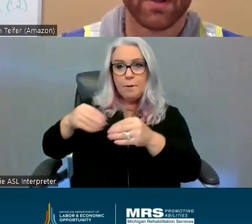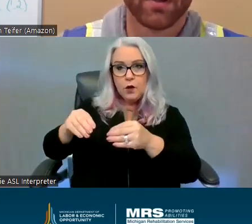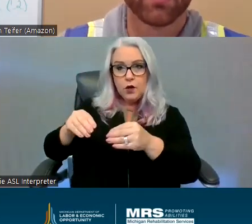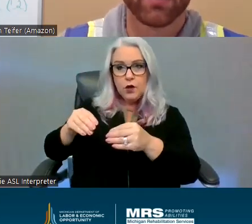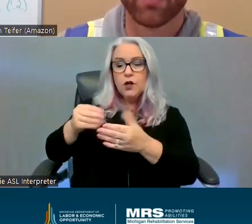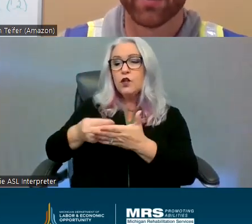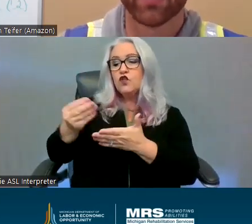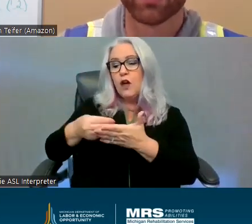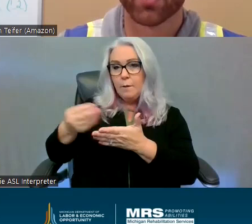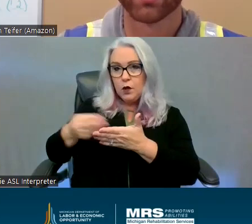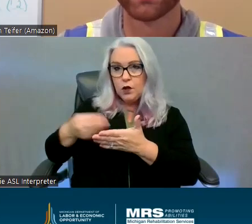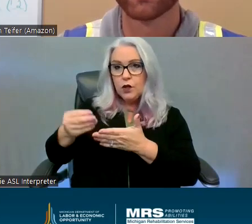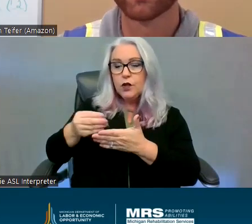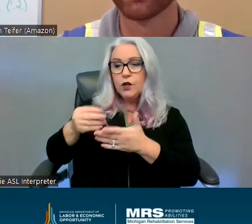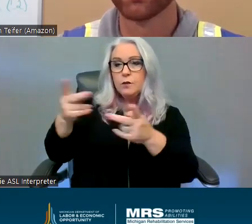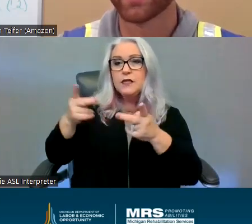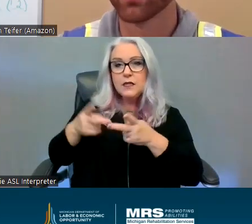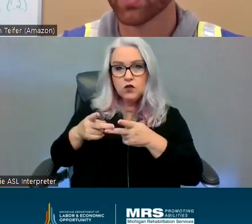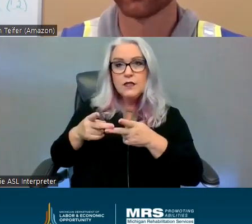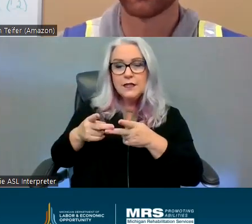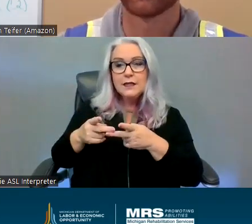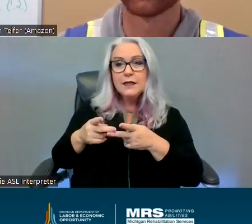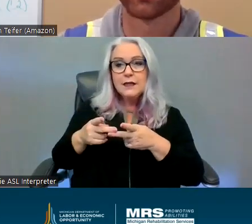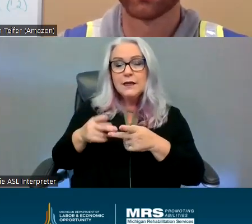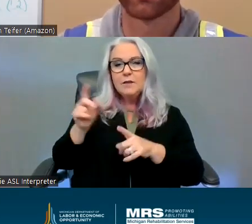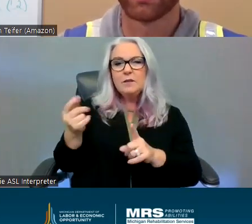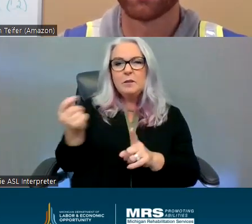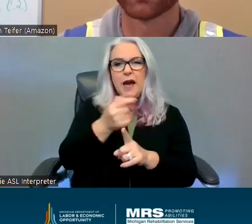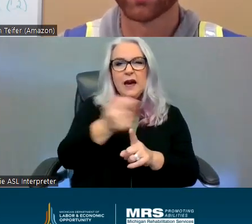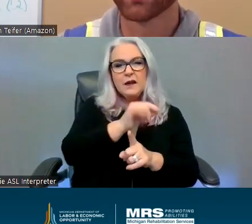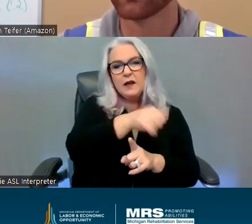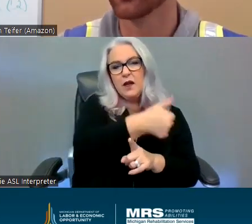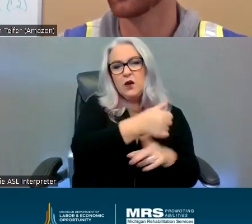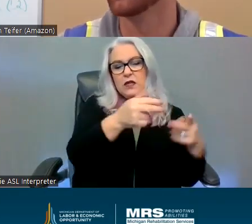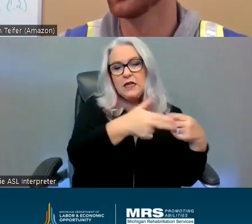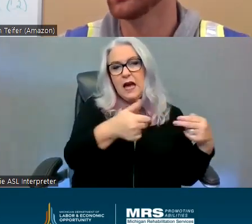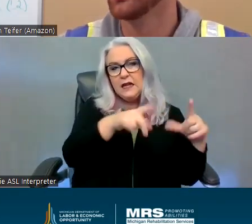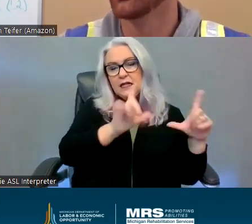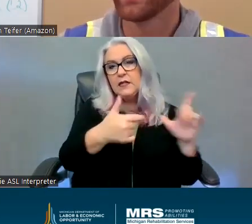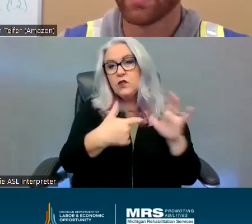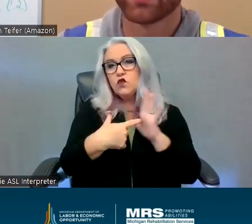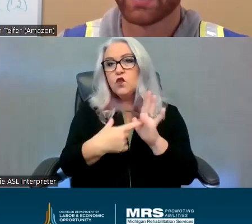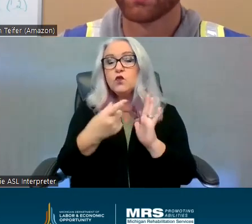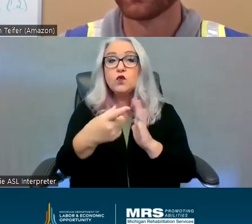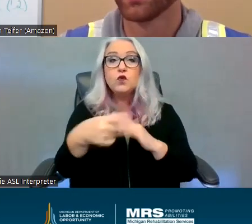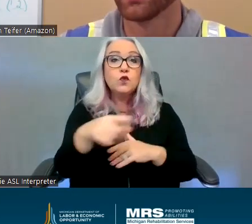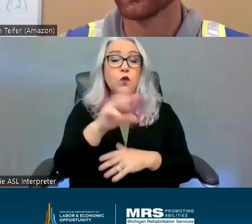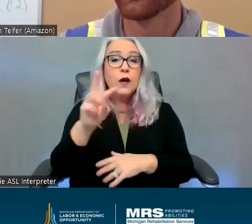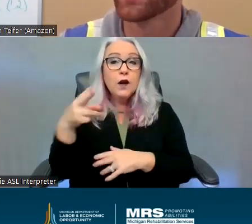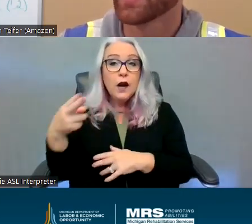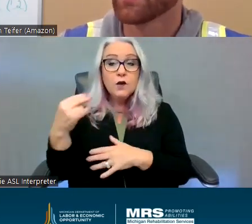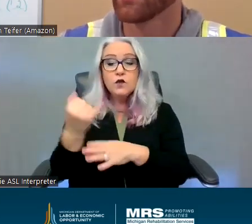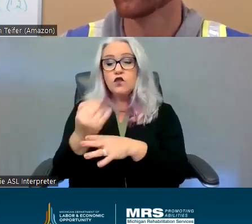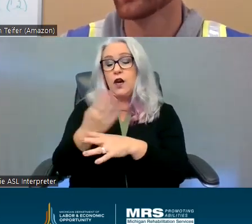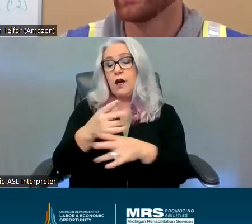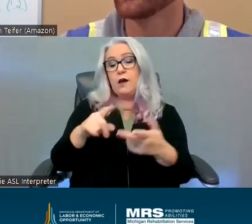on the slide, I know that there's a recording being sent out, but back on one of the slides, there was an option where it showed you warehouse jobs,